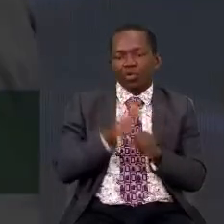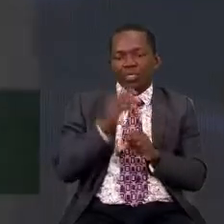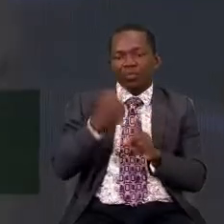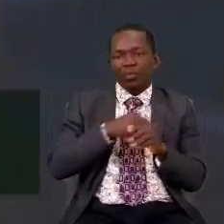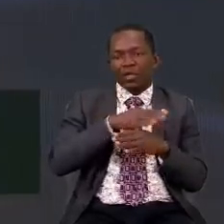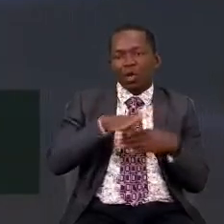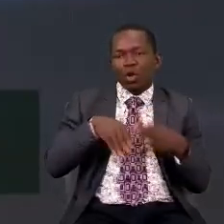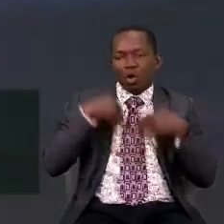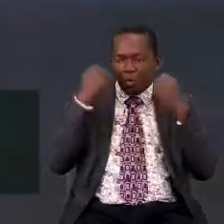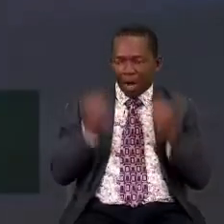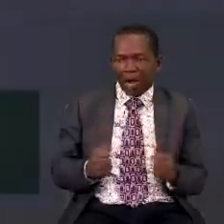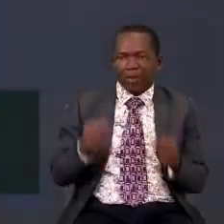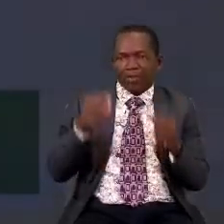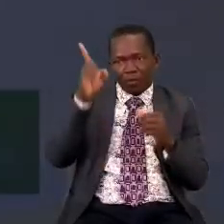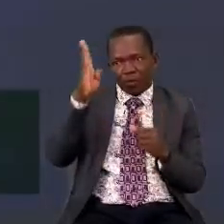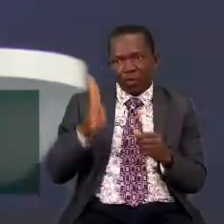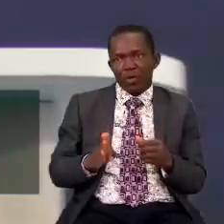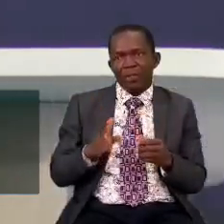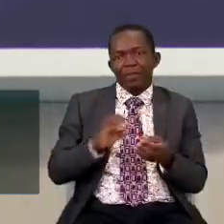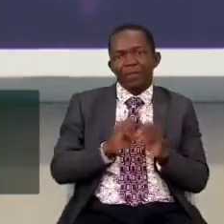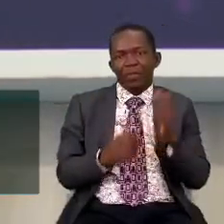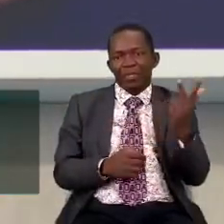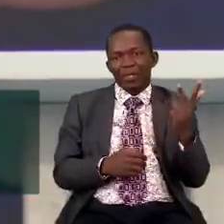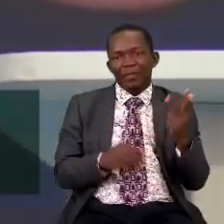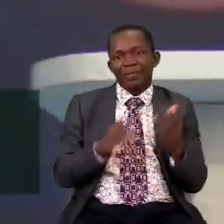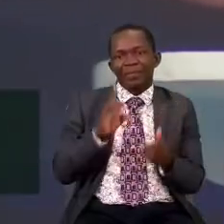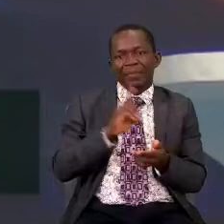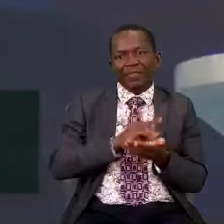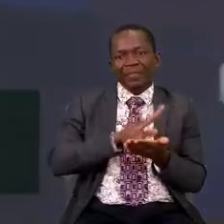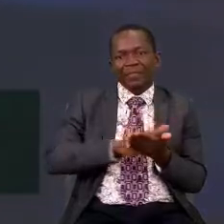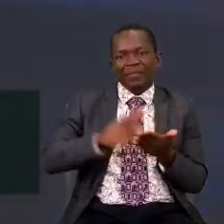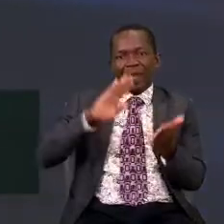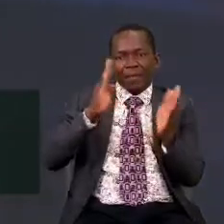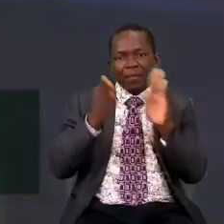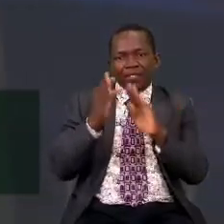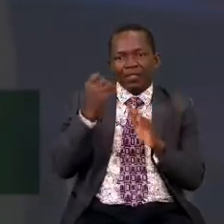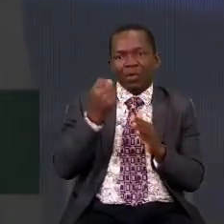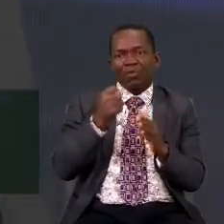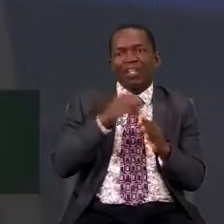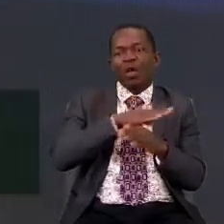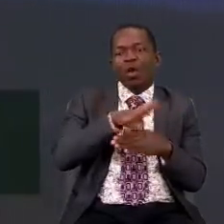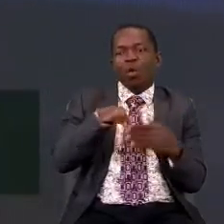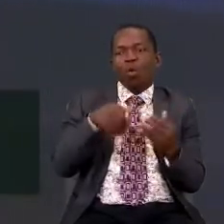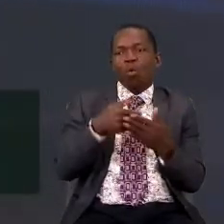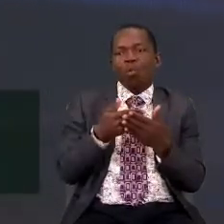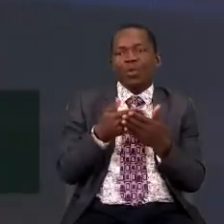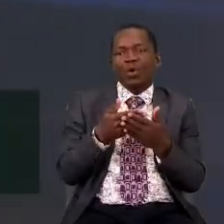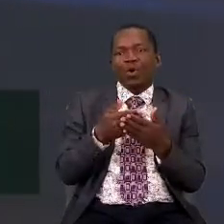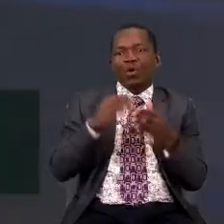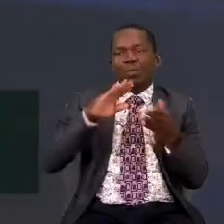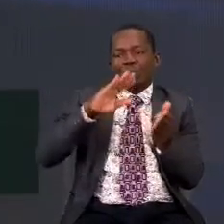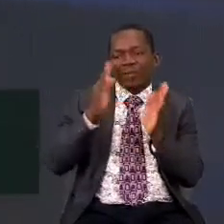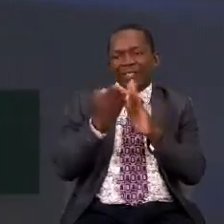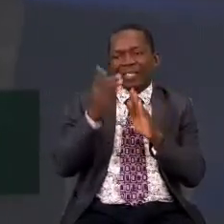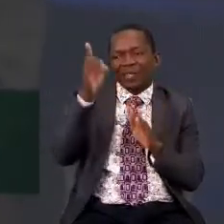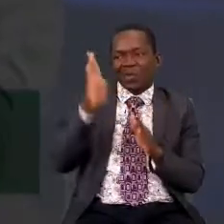God. It says, Joshua, come on, I'm by your side all the time. I'll never fail you. I'll never forsake